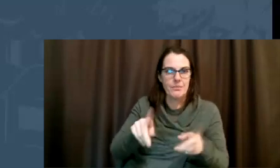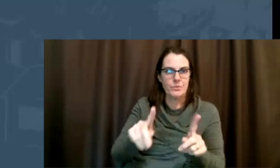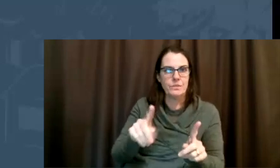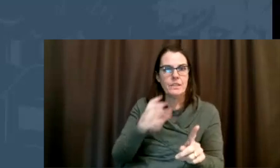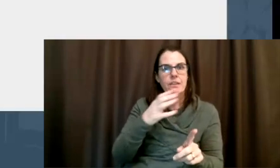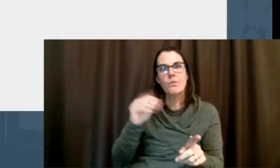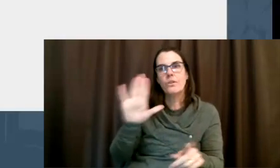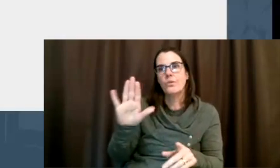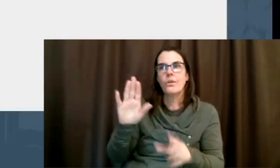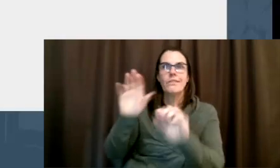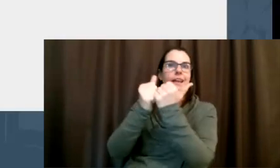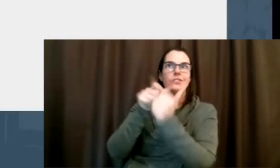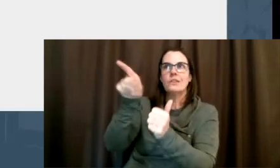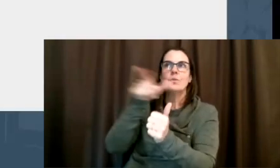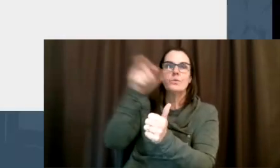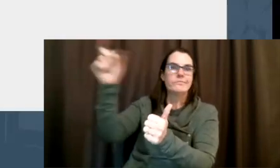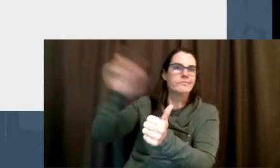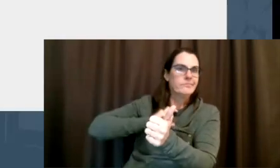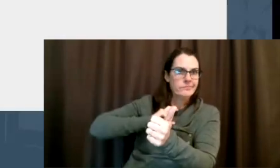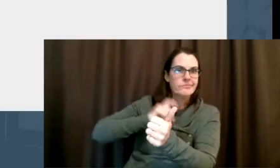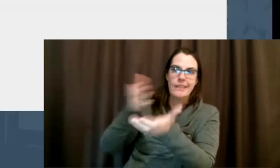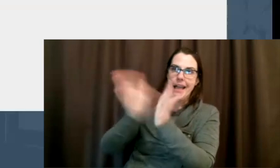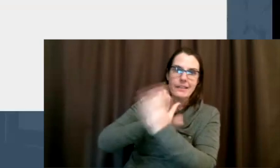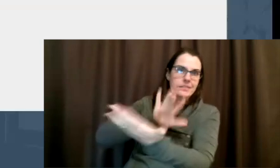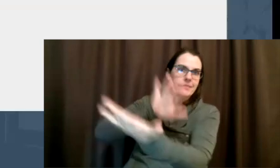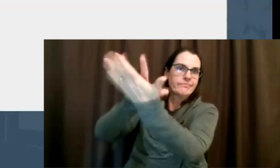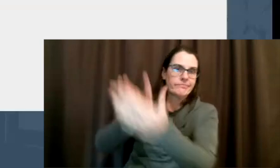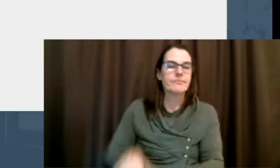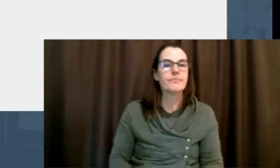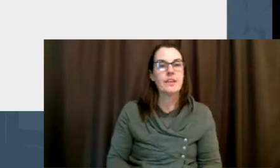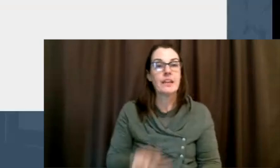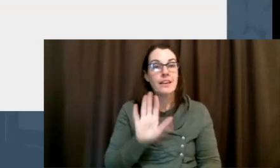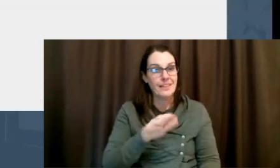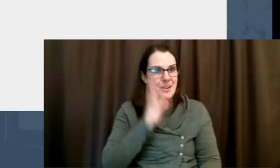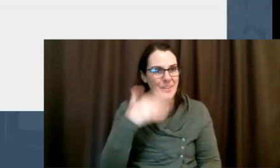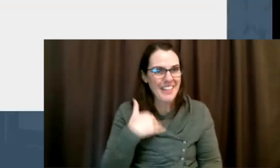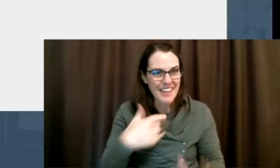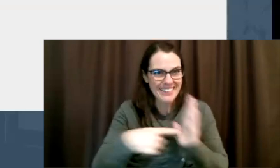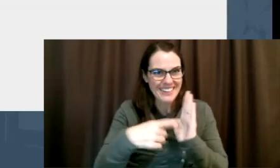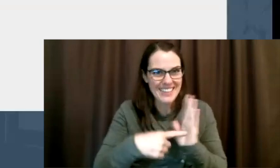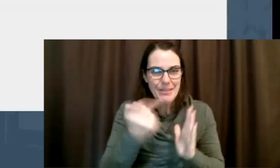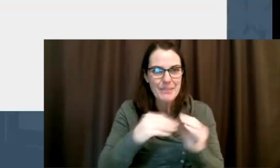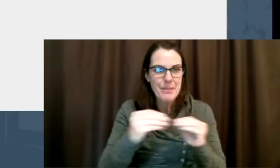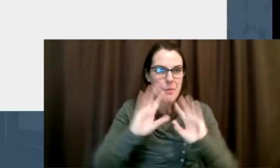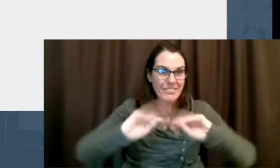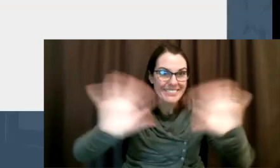there. So we're going to do a little bit of an example to make it more concrete. So